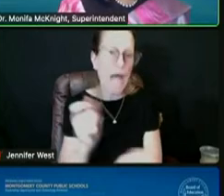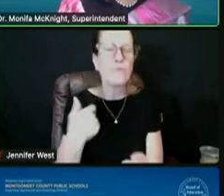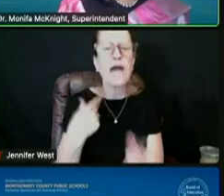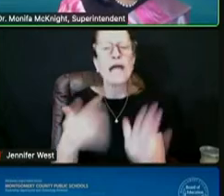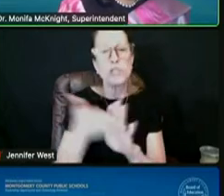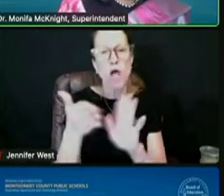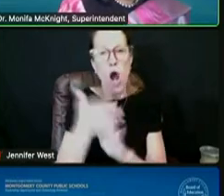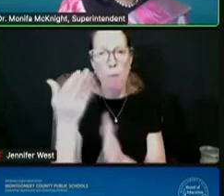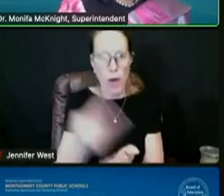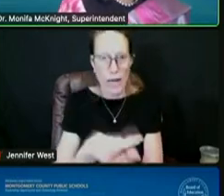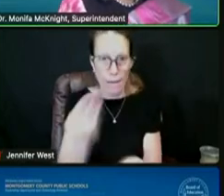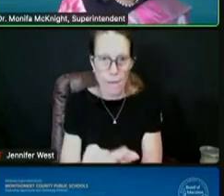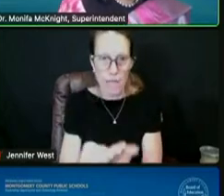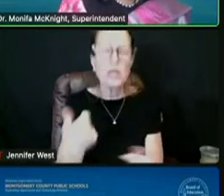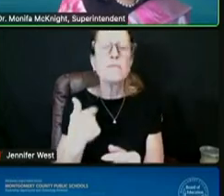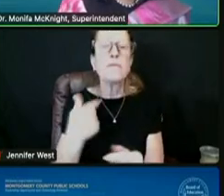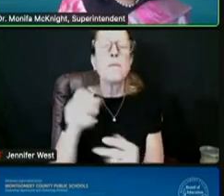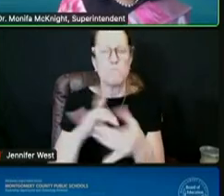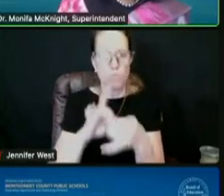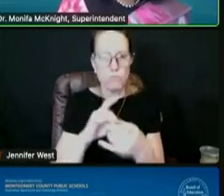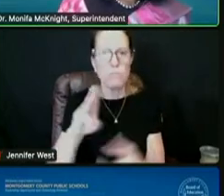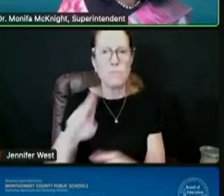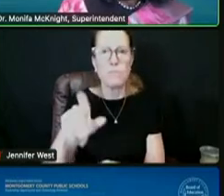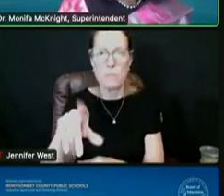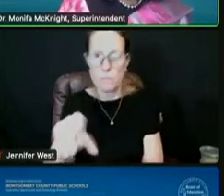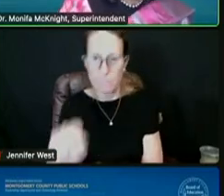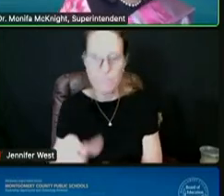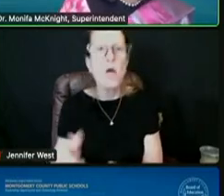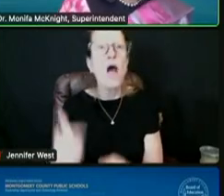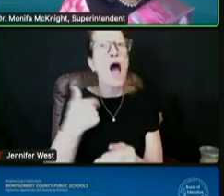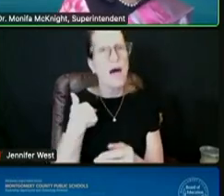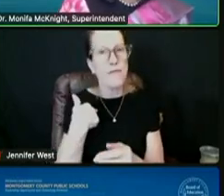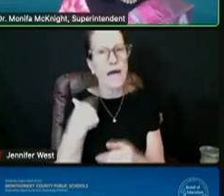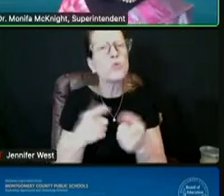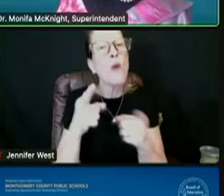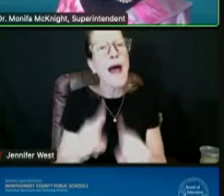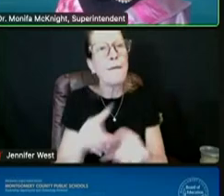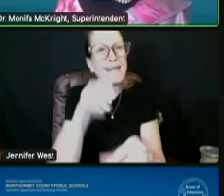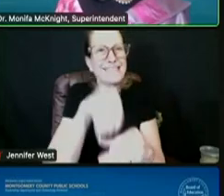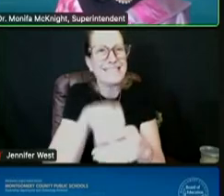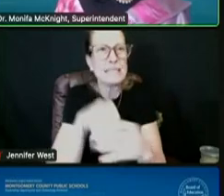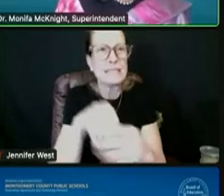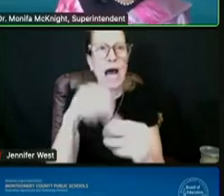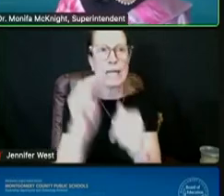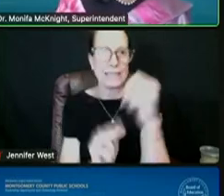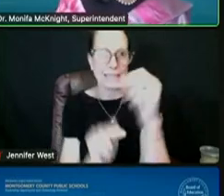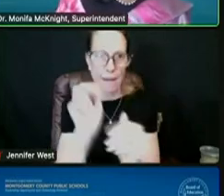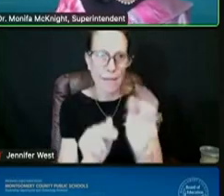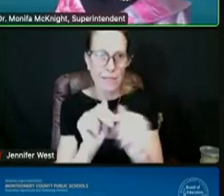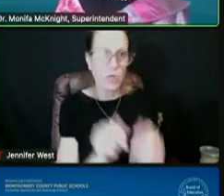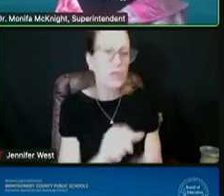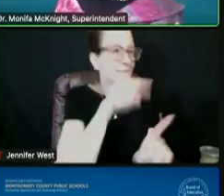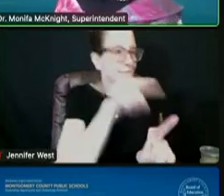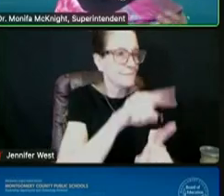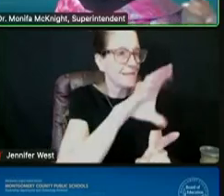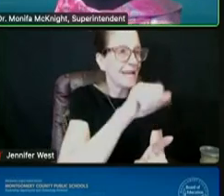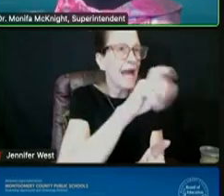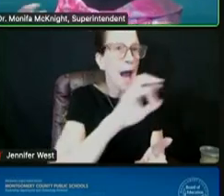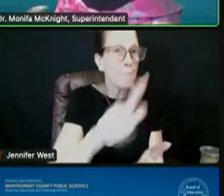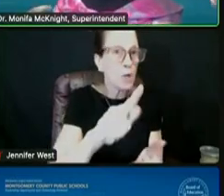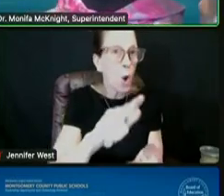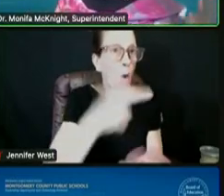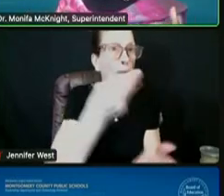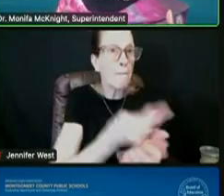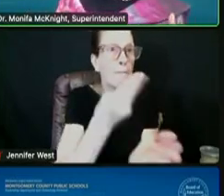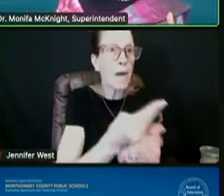say, focuses more so on what goes on inside of those buildings that the capital budget provides. So that means